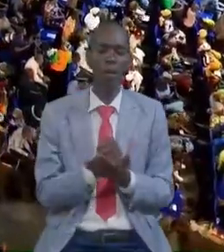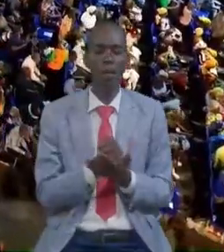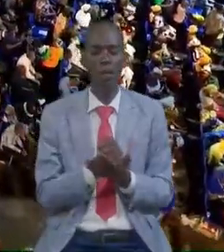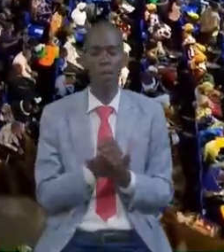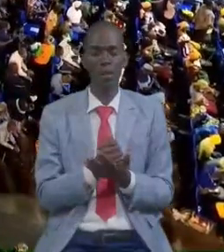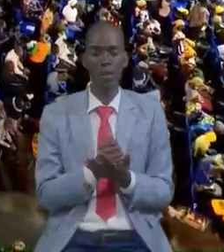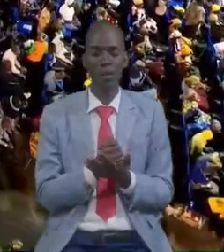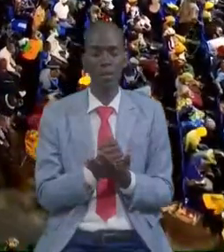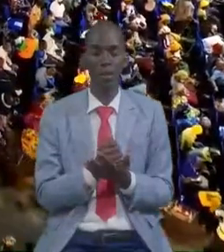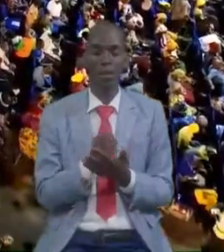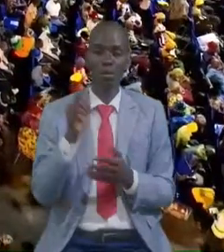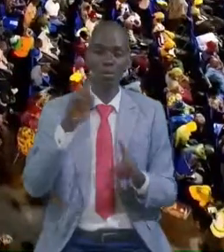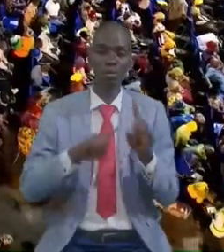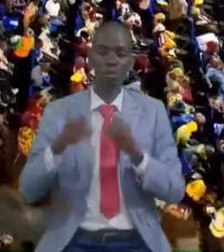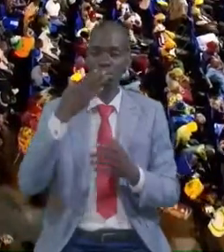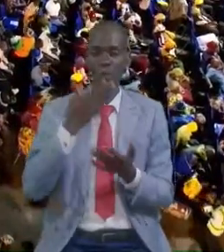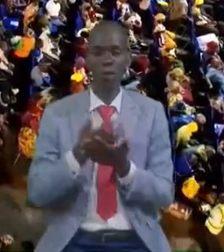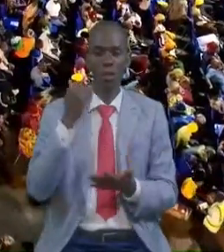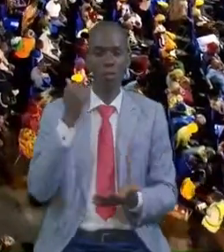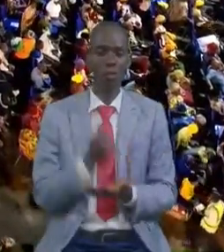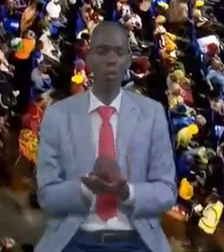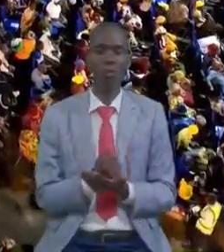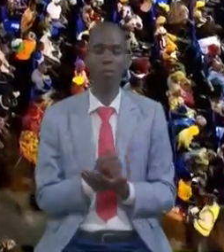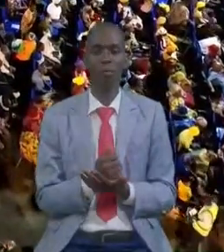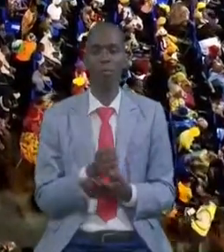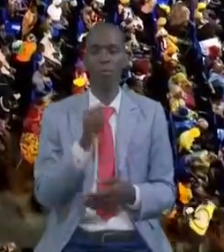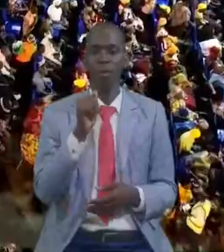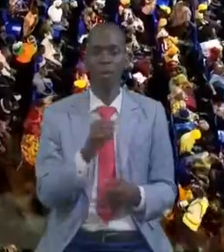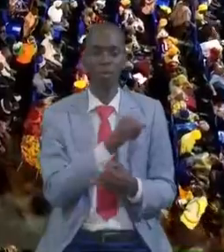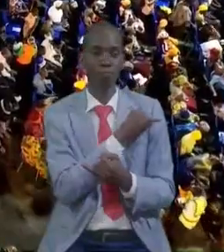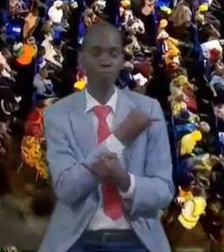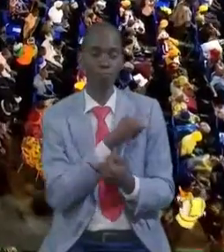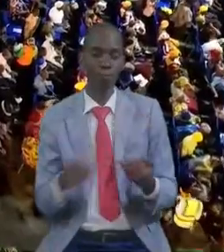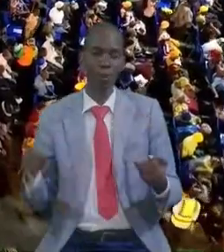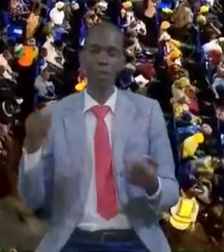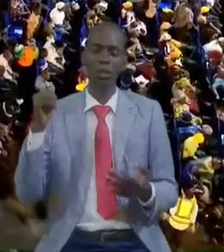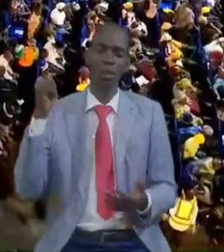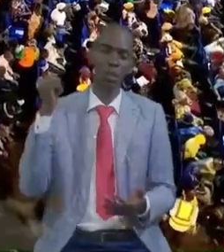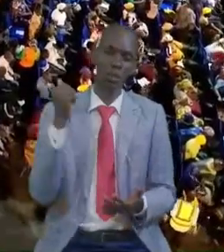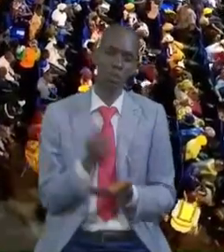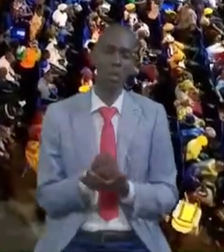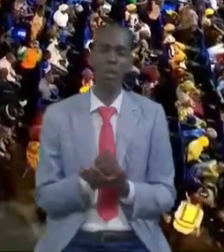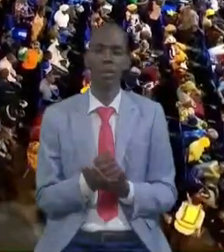A good amen. A final amen.